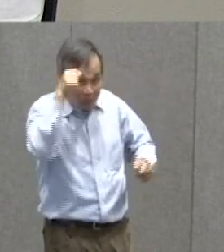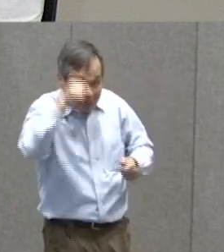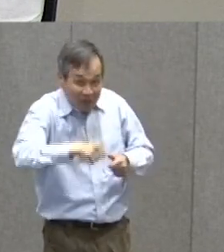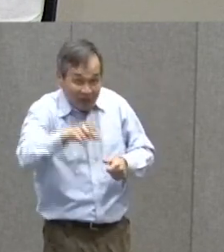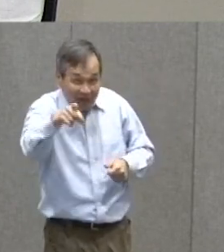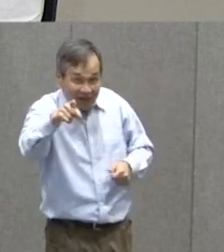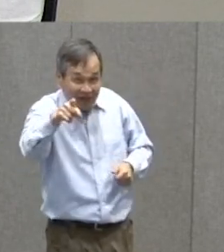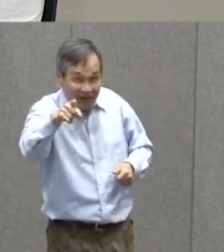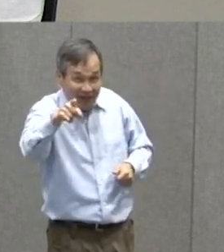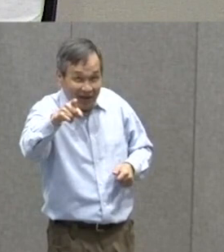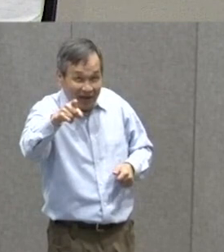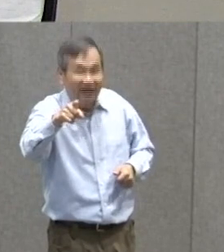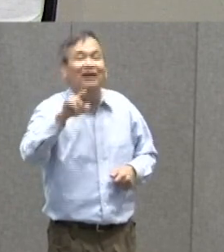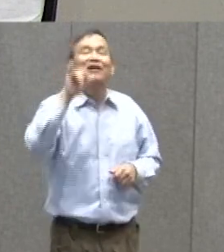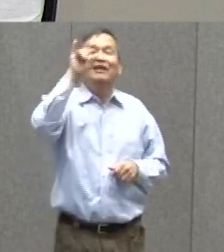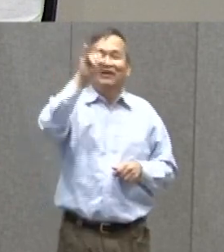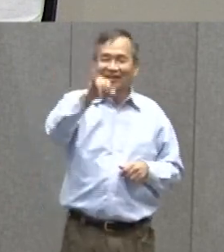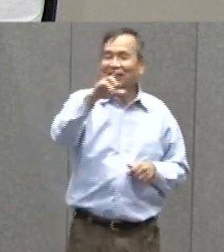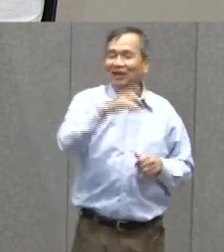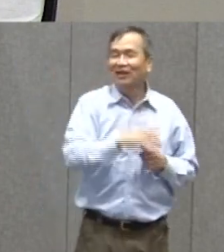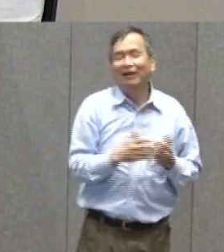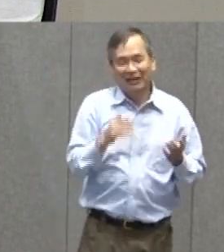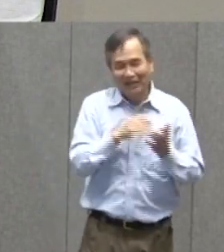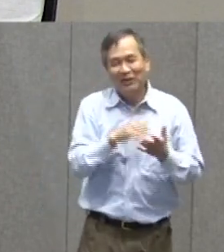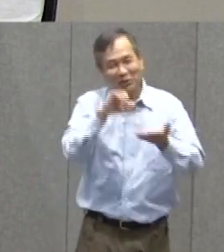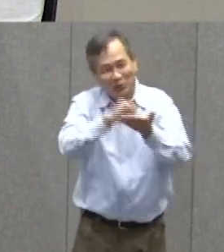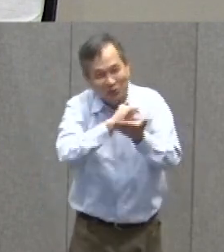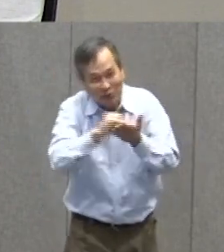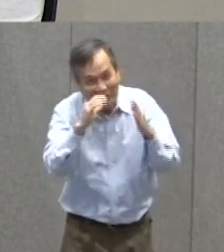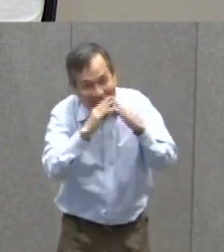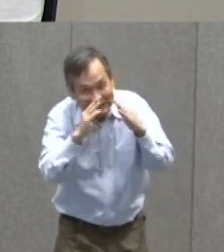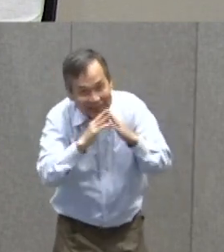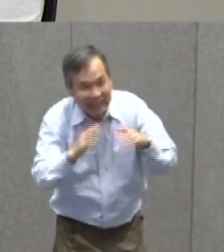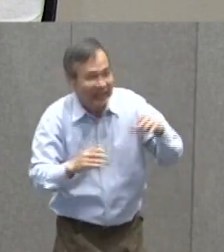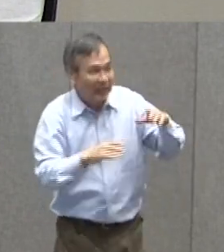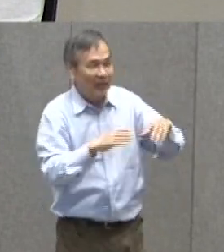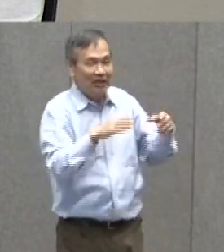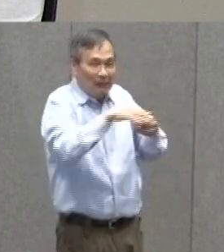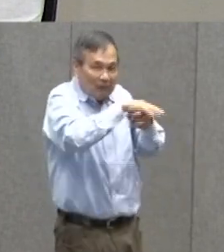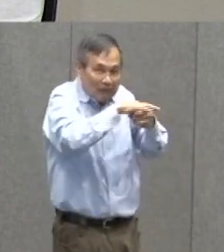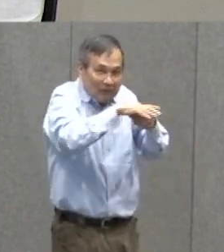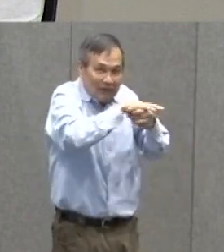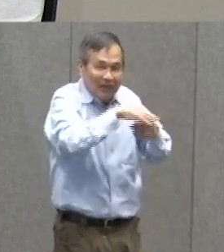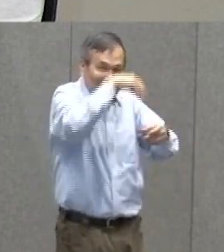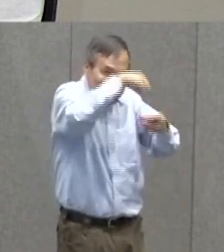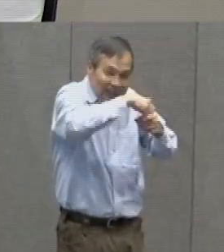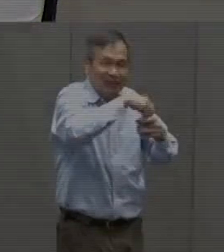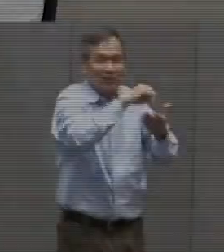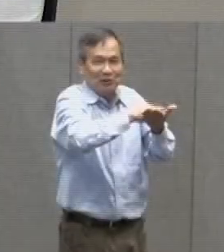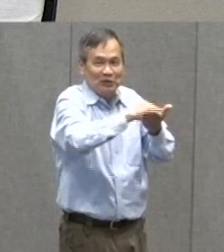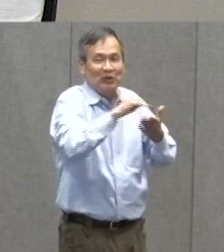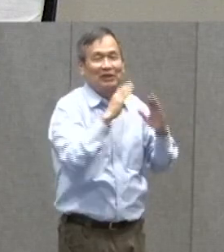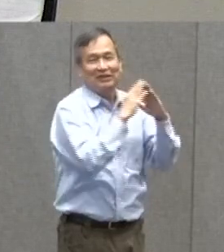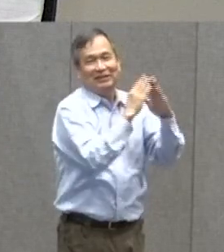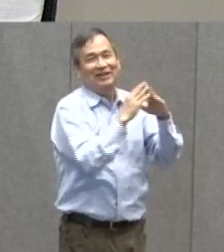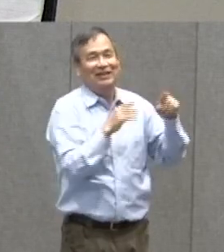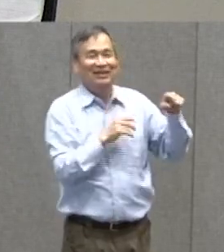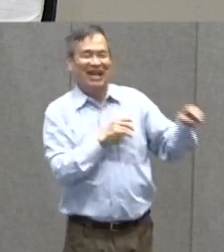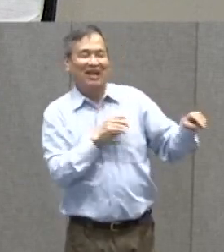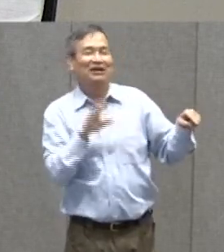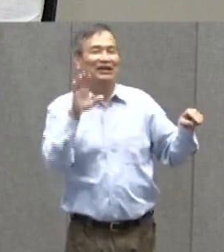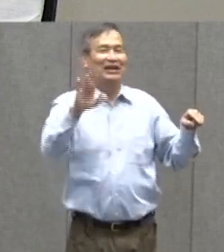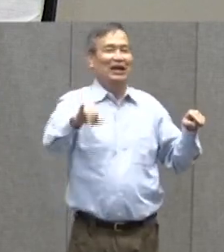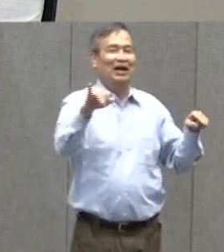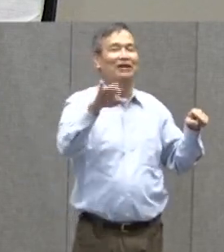remember. Well, I'll answer it very quickly. It's in New York City. It's in a borough in New York City. So anyways, so that's just an